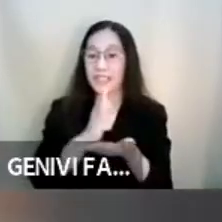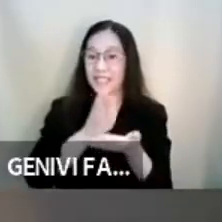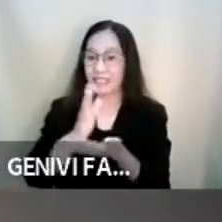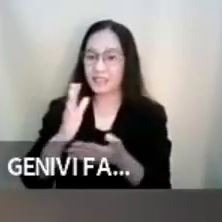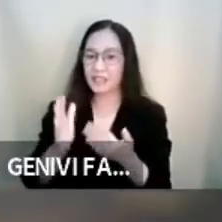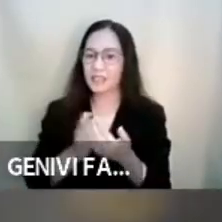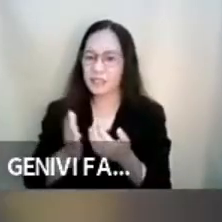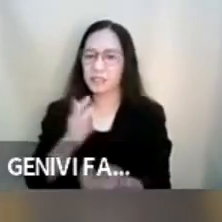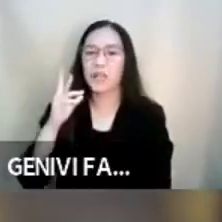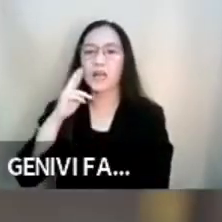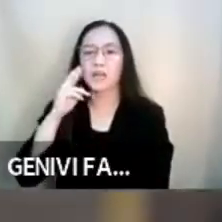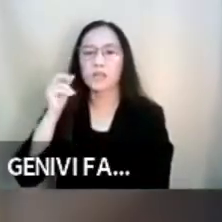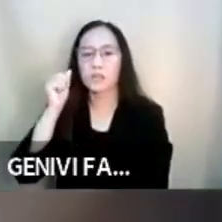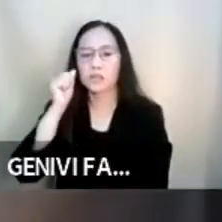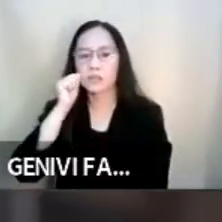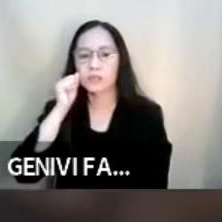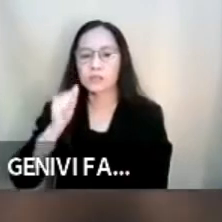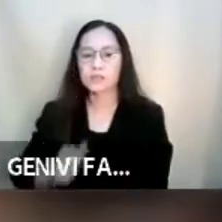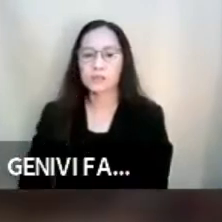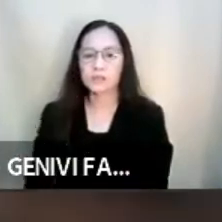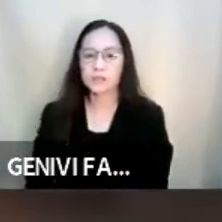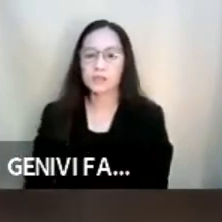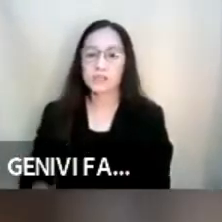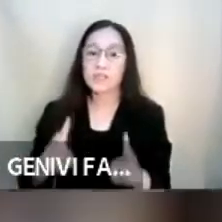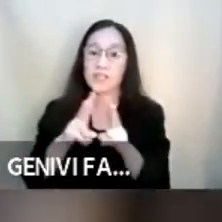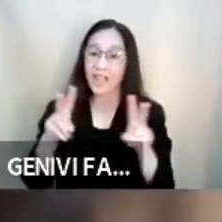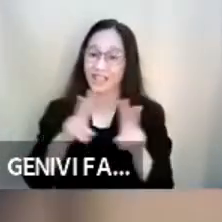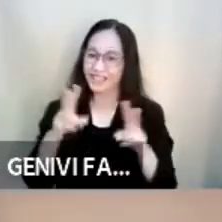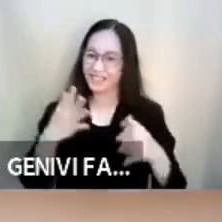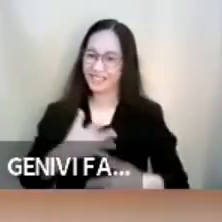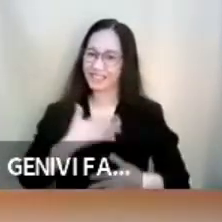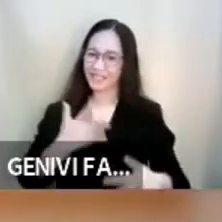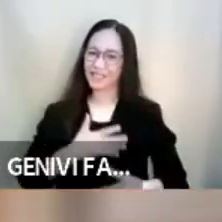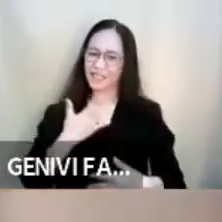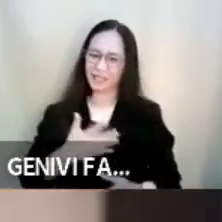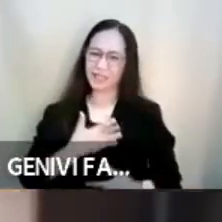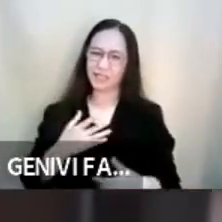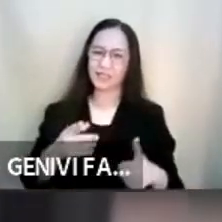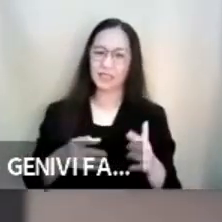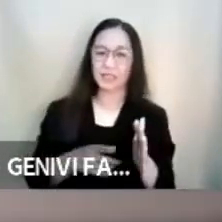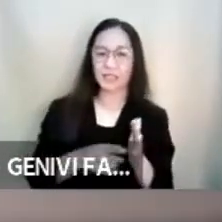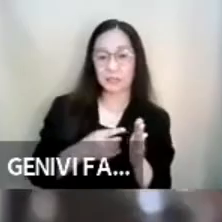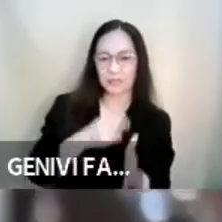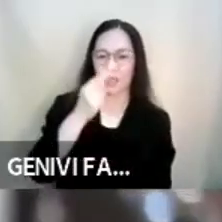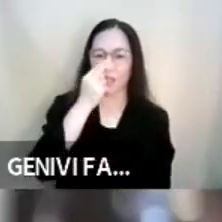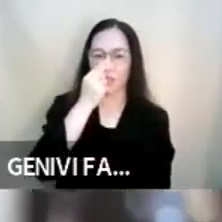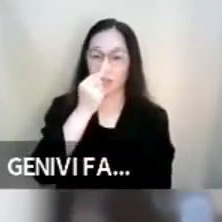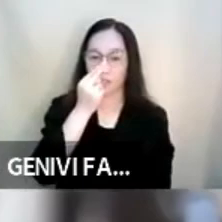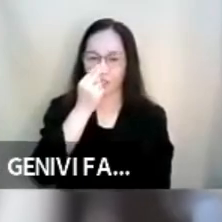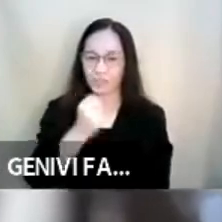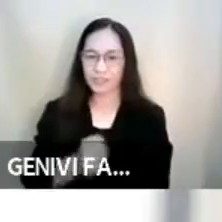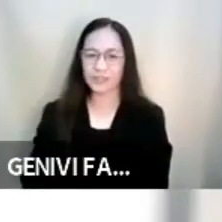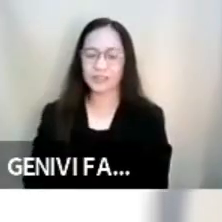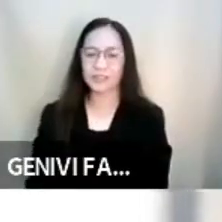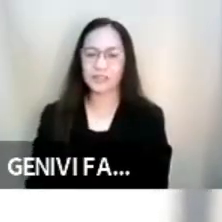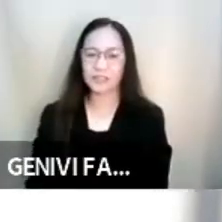Si Rose Ann po is from Unilab. Very jolly. So sometimes bibiro ko nga siya, oh why ano kasi mama,